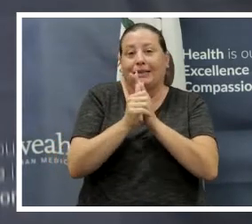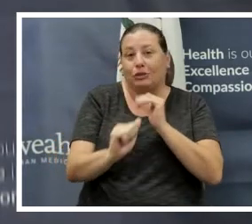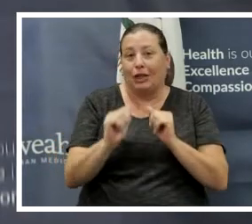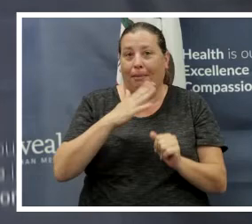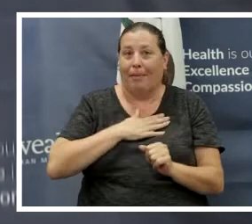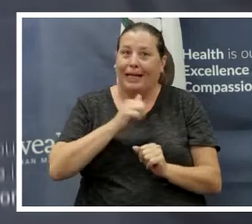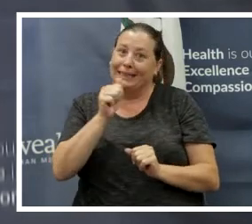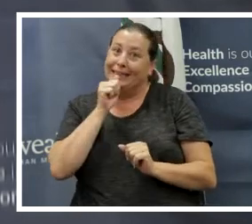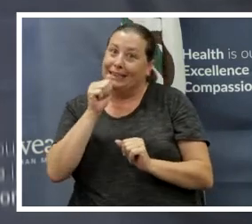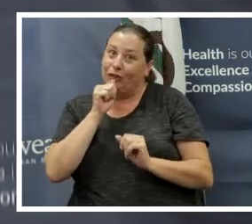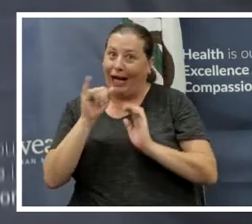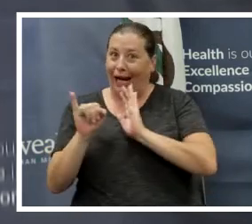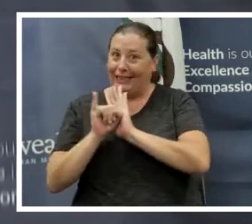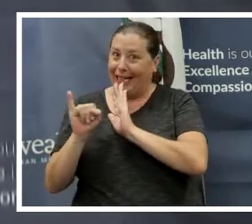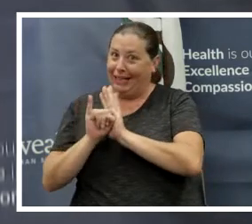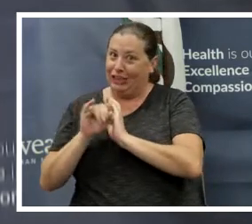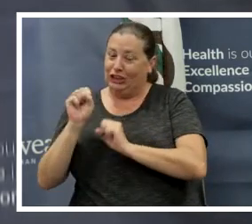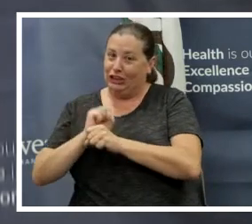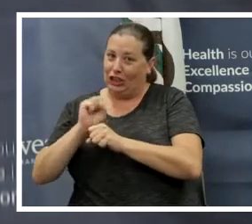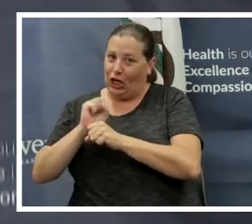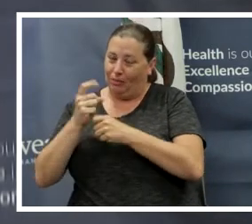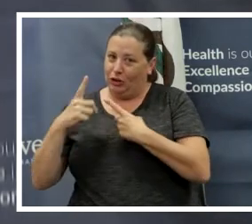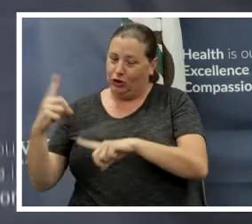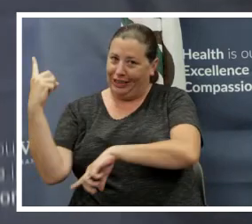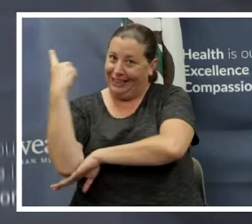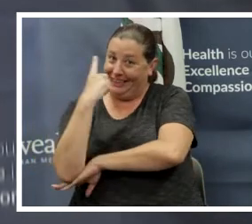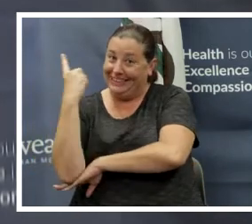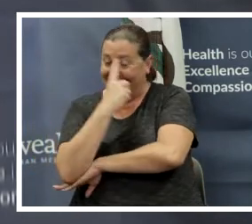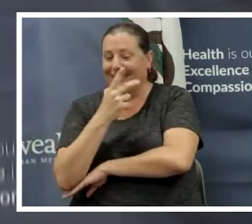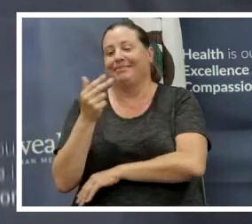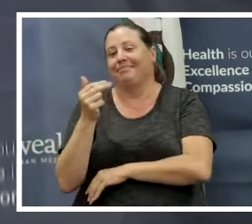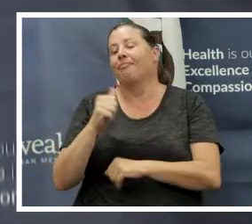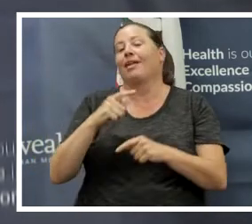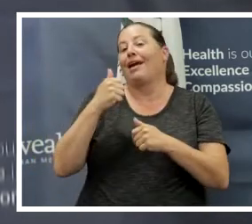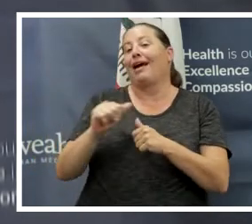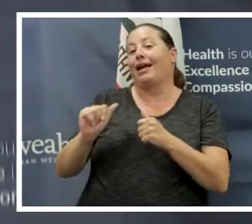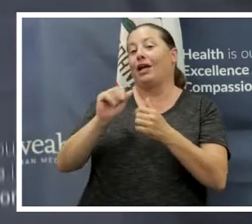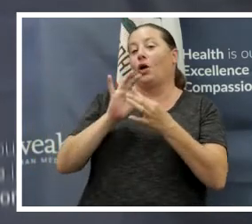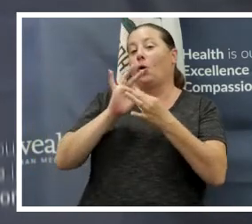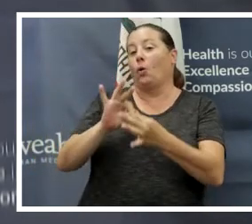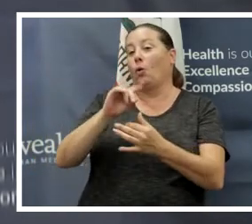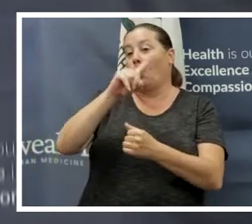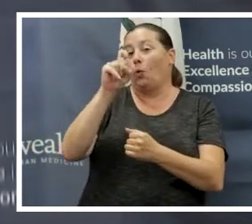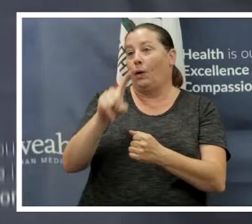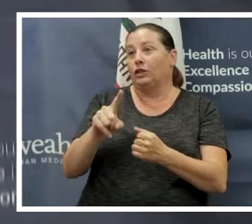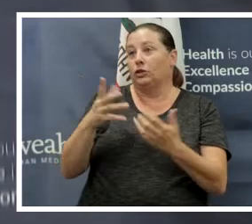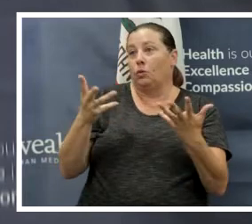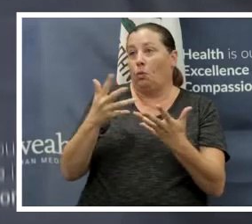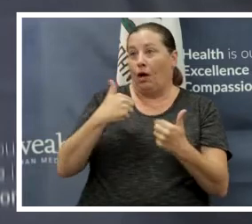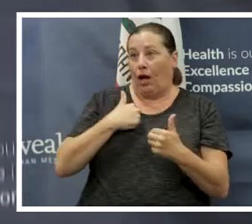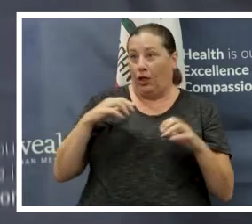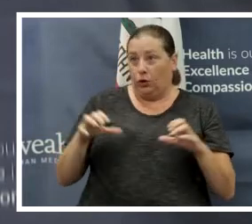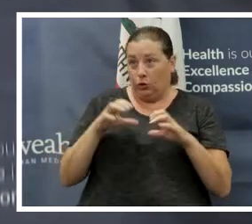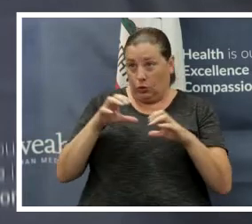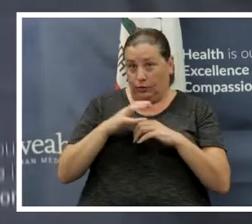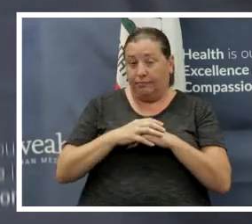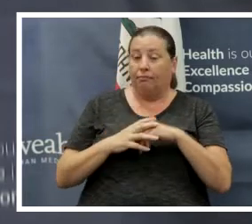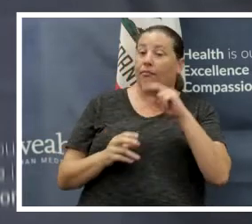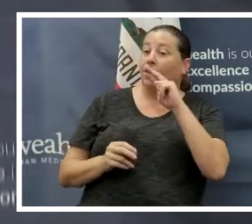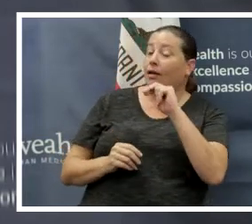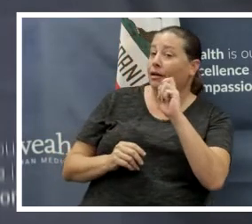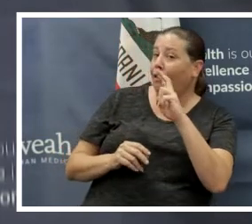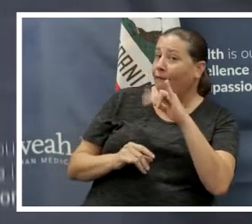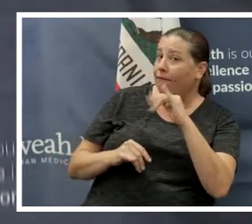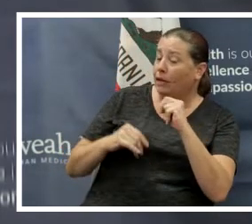in my daytime, is there any questions that relate to what I do? Well, Nevin, we received a question